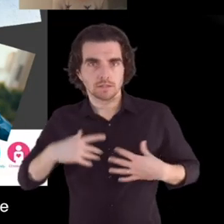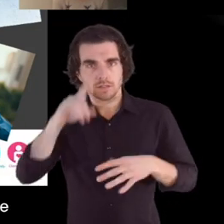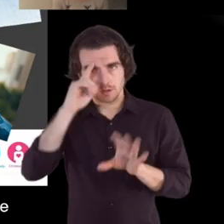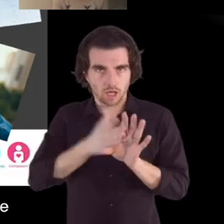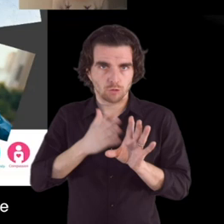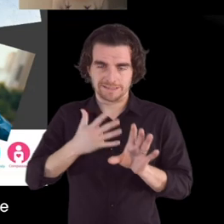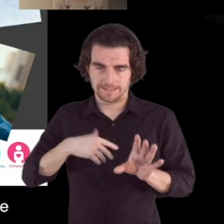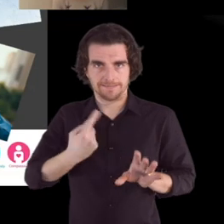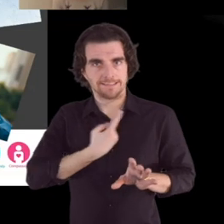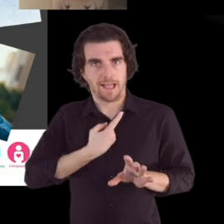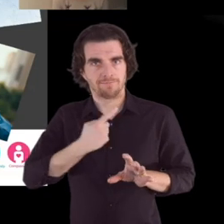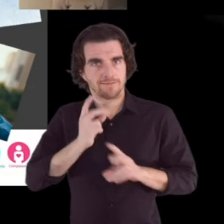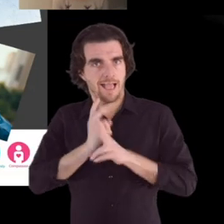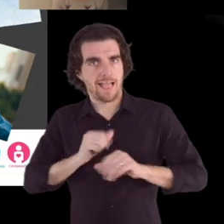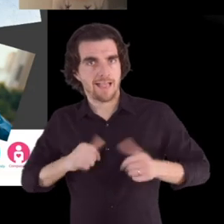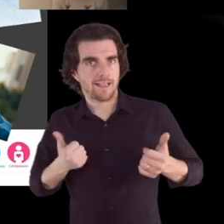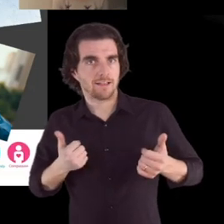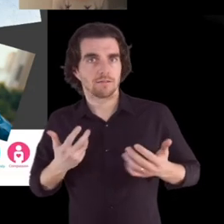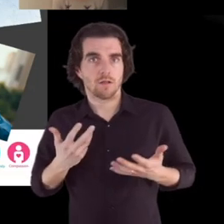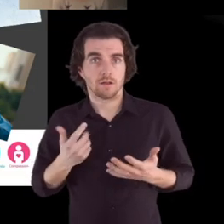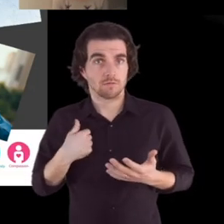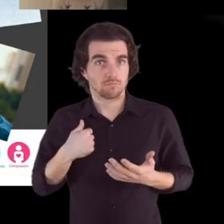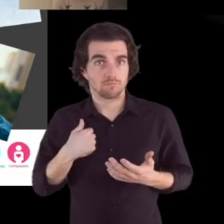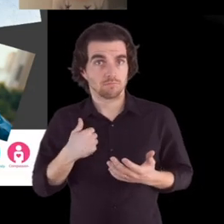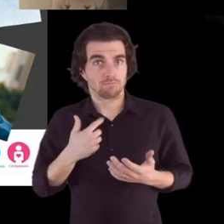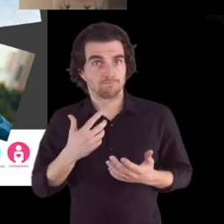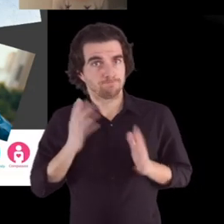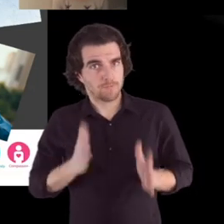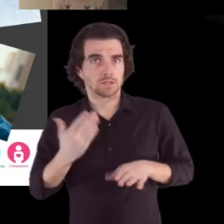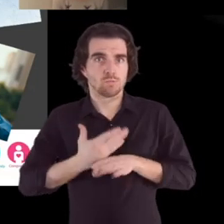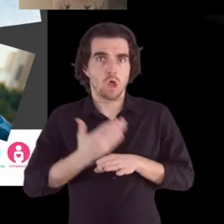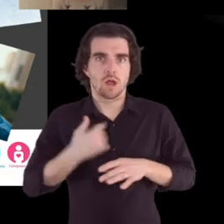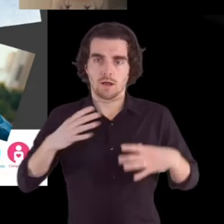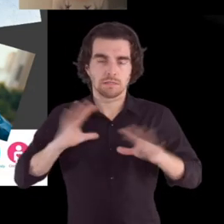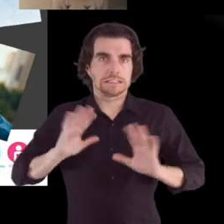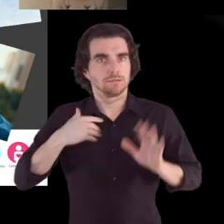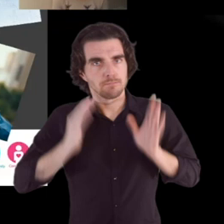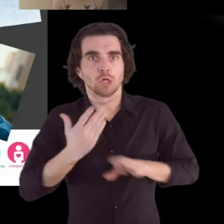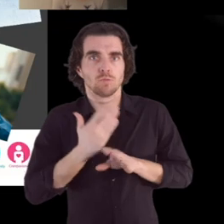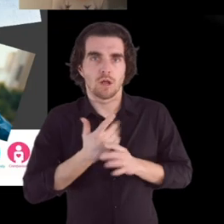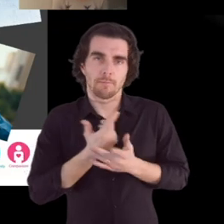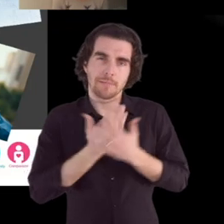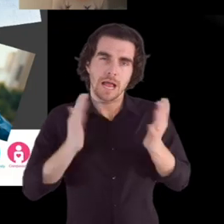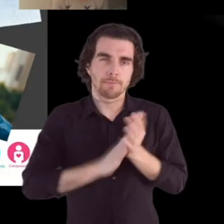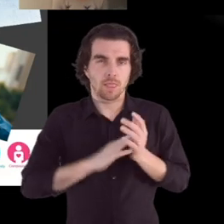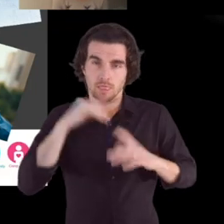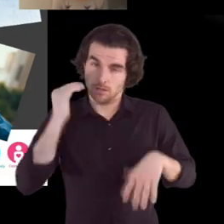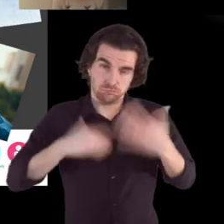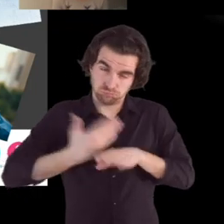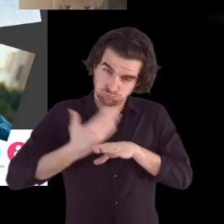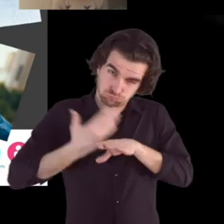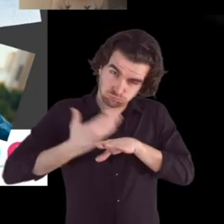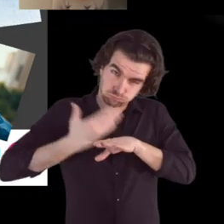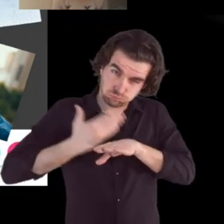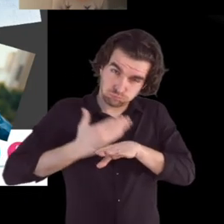psychological self-care, maybe feel it's not a priority, I need to be in work, not taking a break at all for maybe many months on end and running themselves